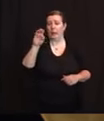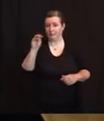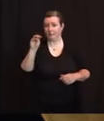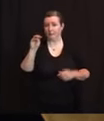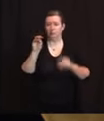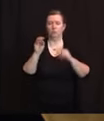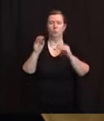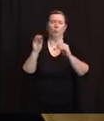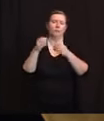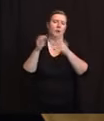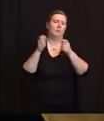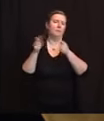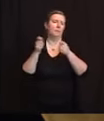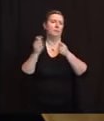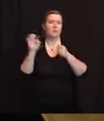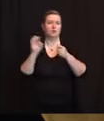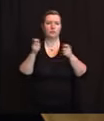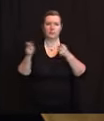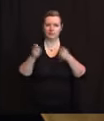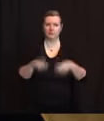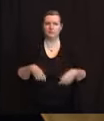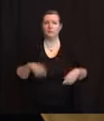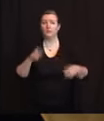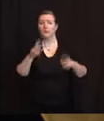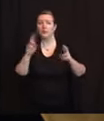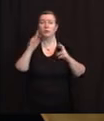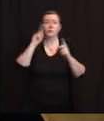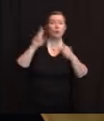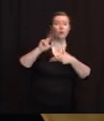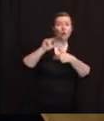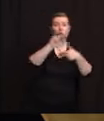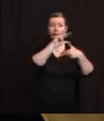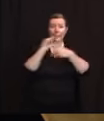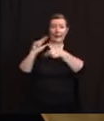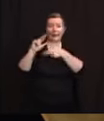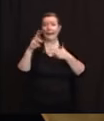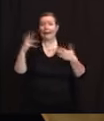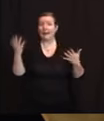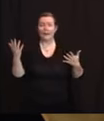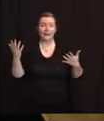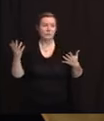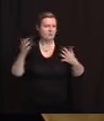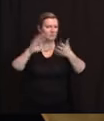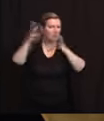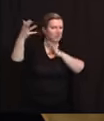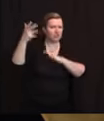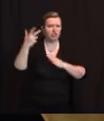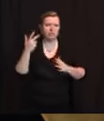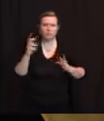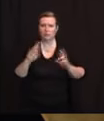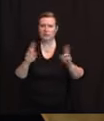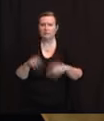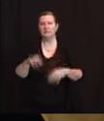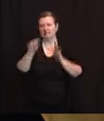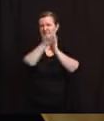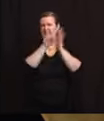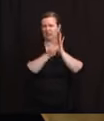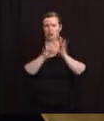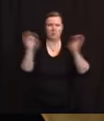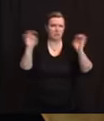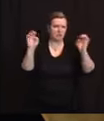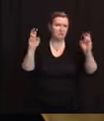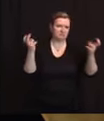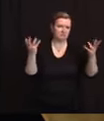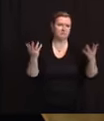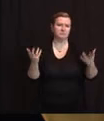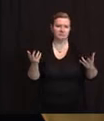hurricane preparedness and pandemic operations. When you think of how a state emergency operations center now has to operate with